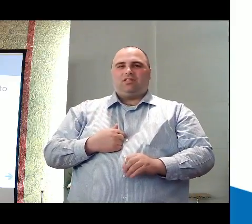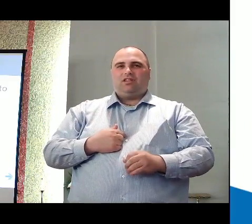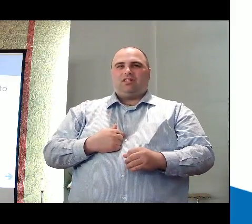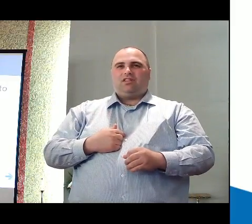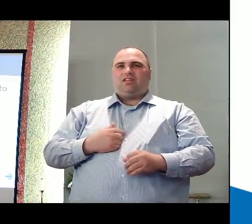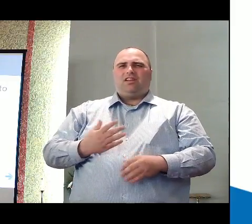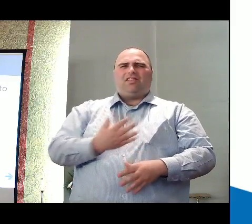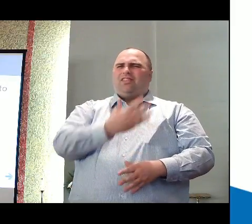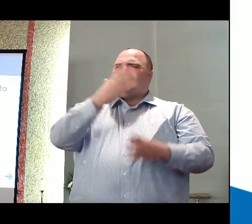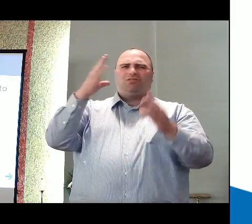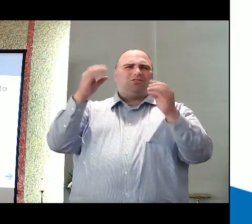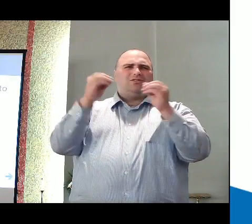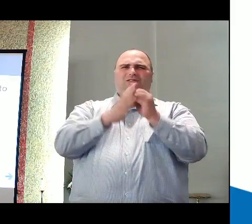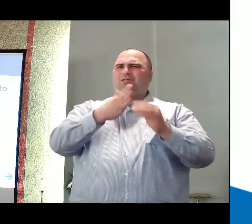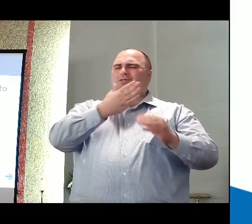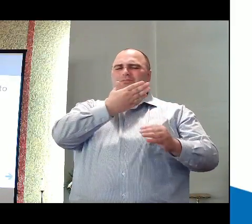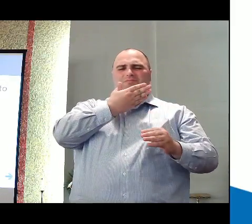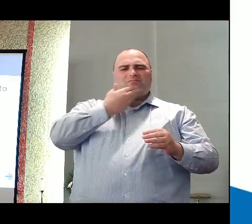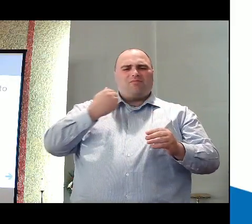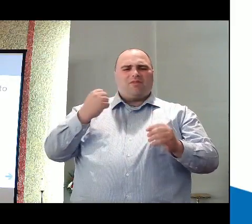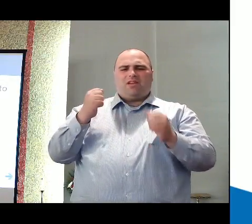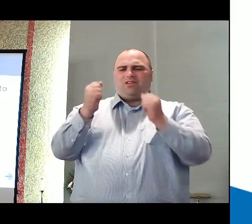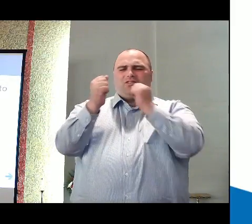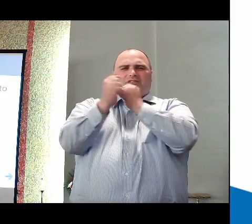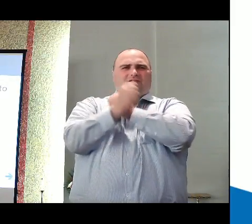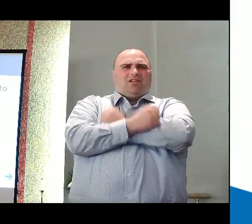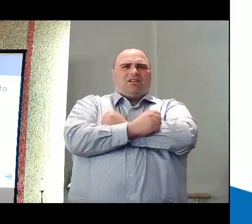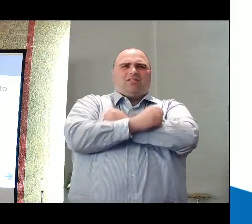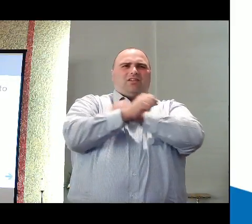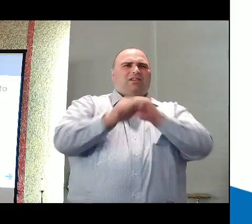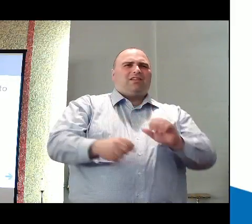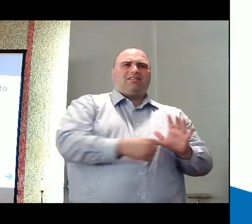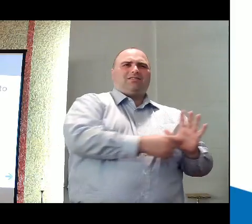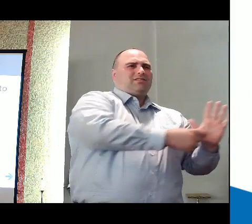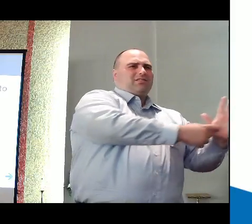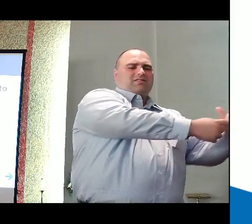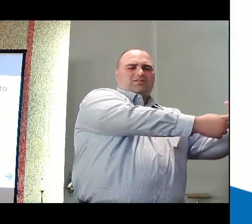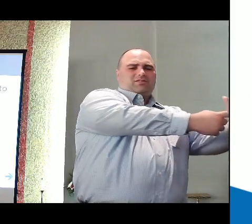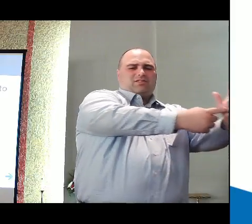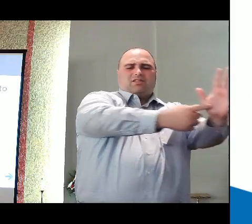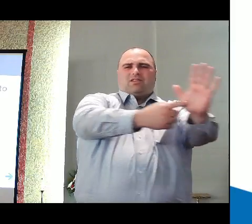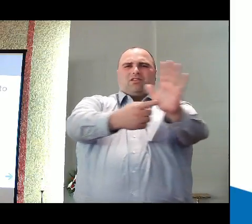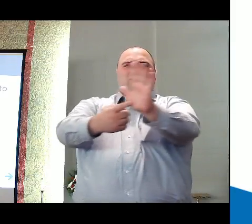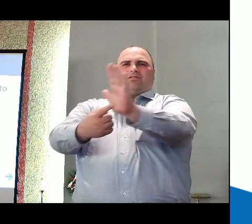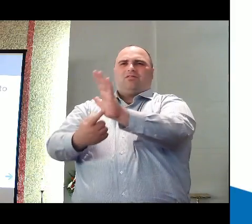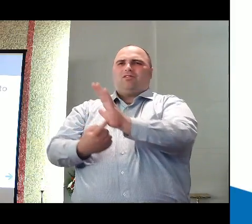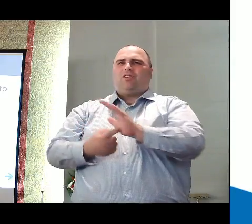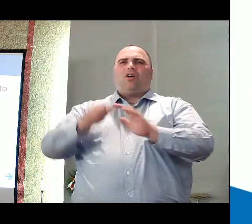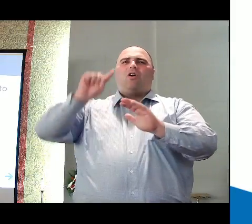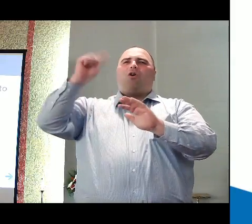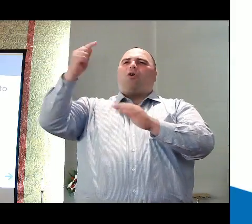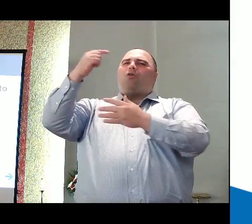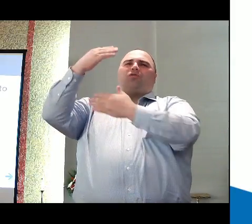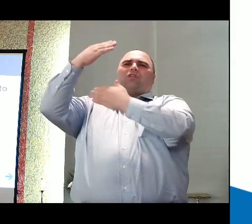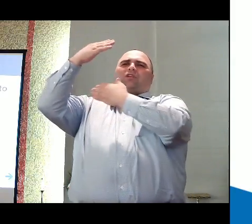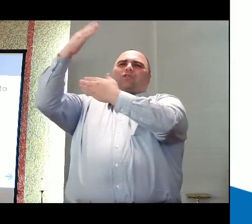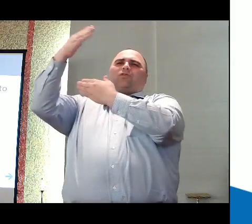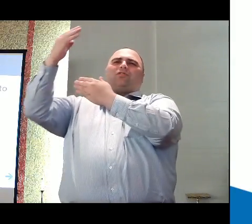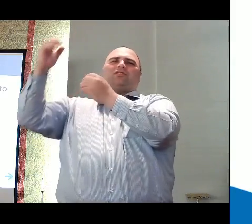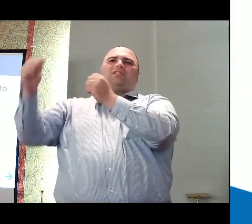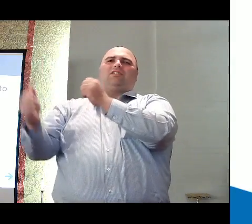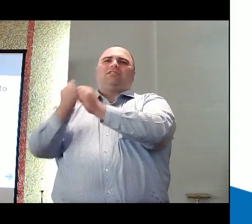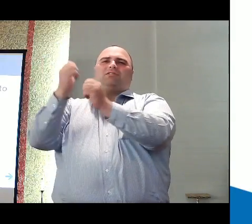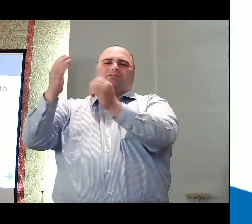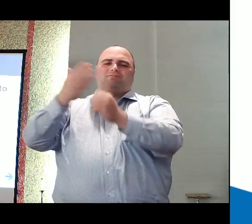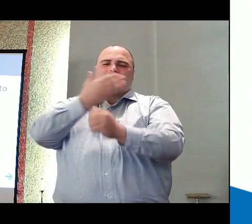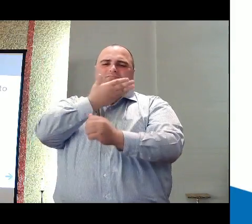free. No greater love will e'er be